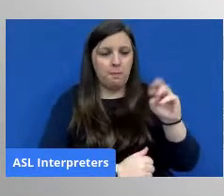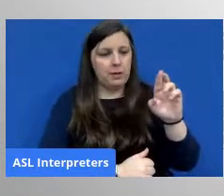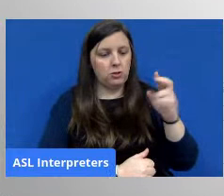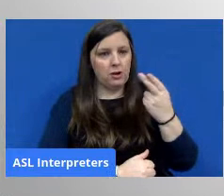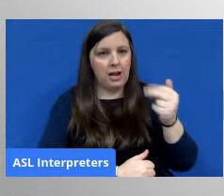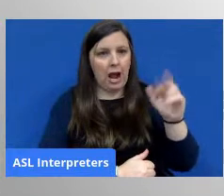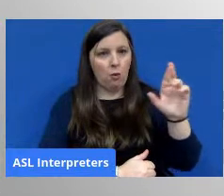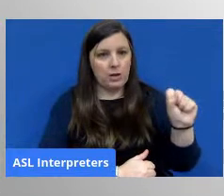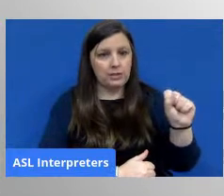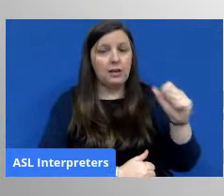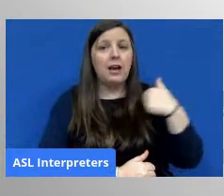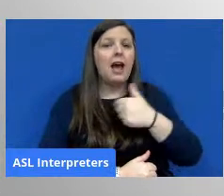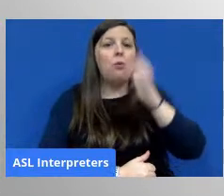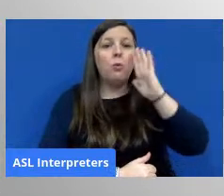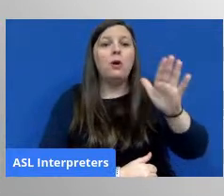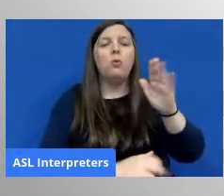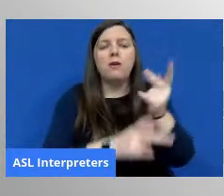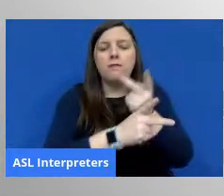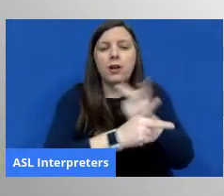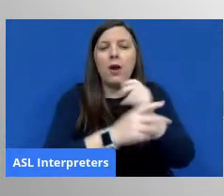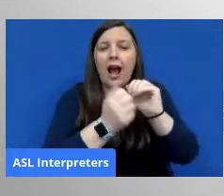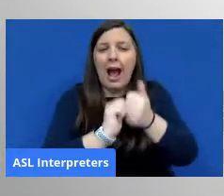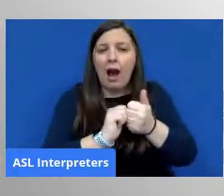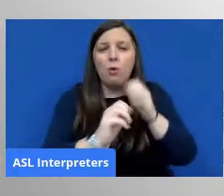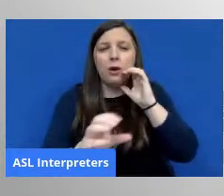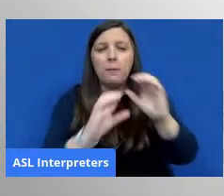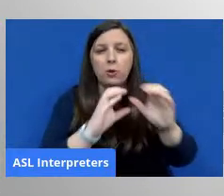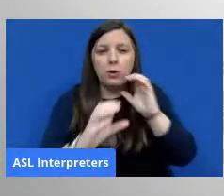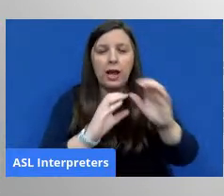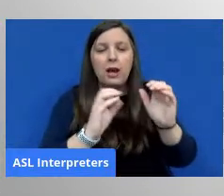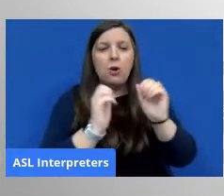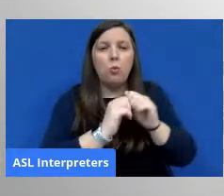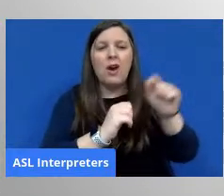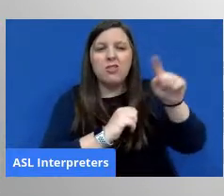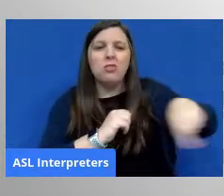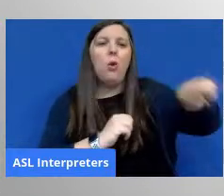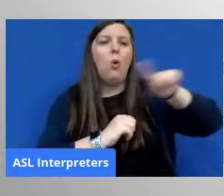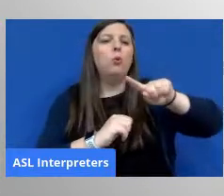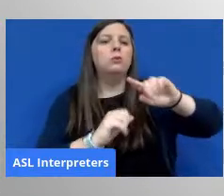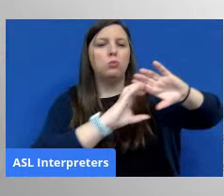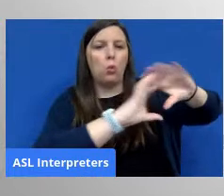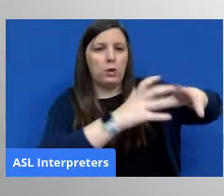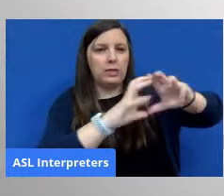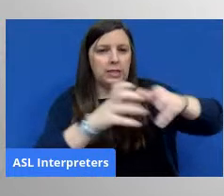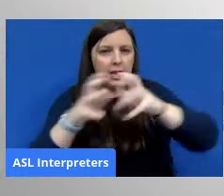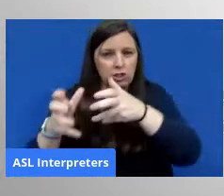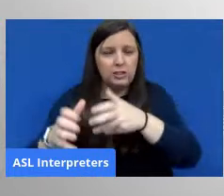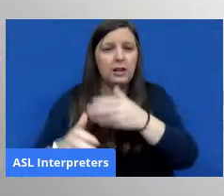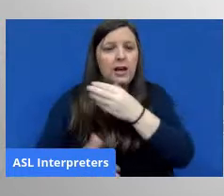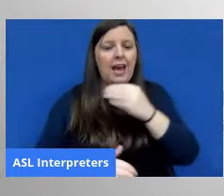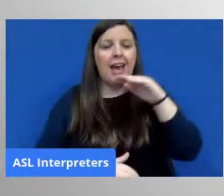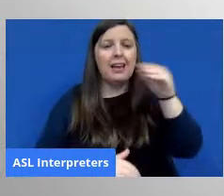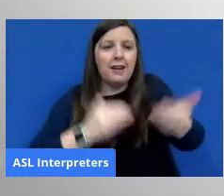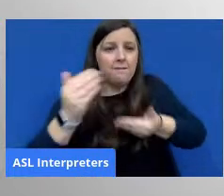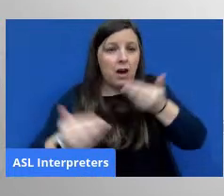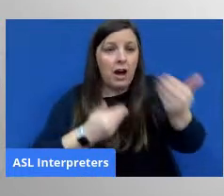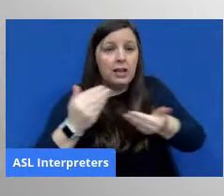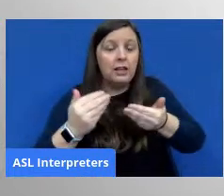to communicate to those organizations, to invite them to at least be